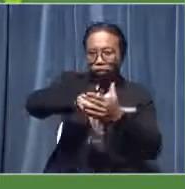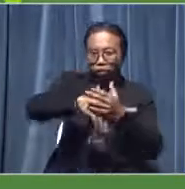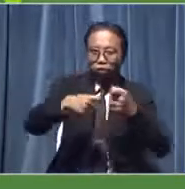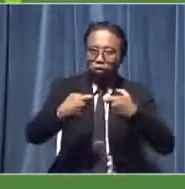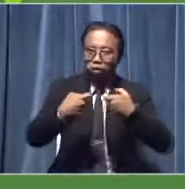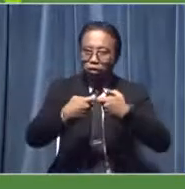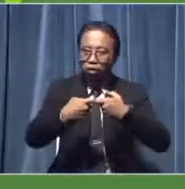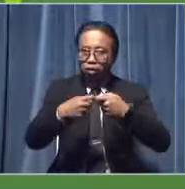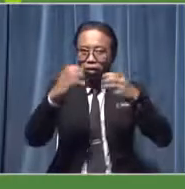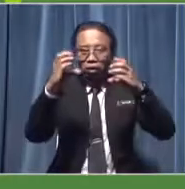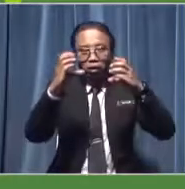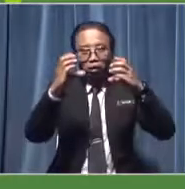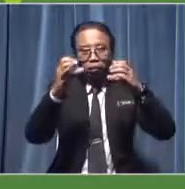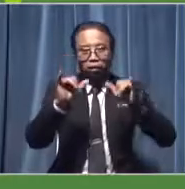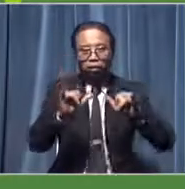capacitor.